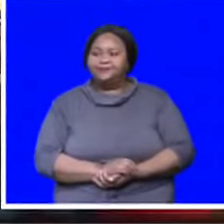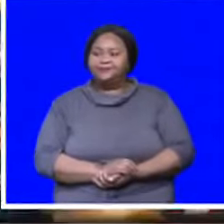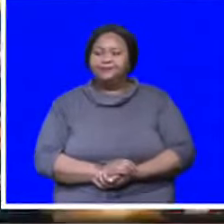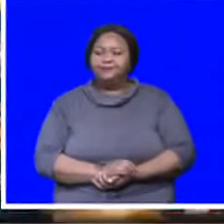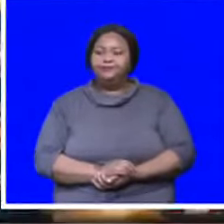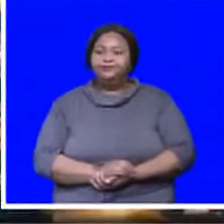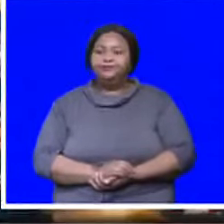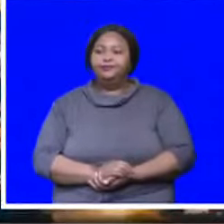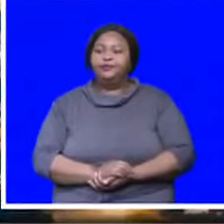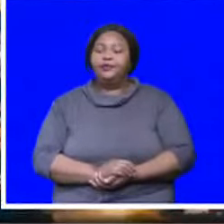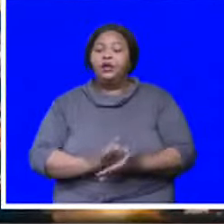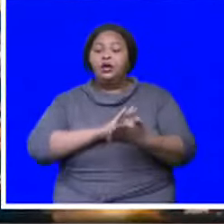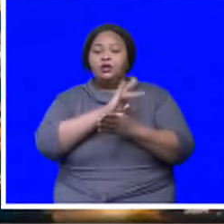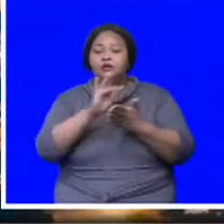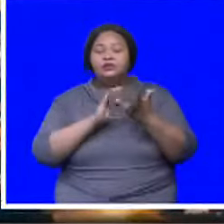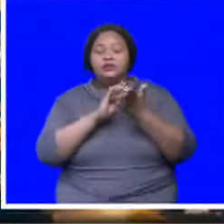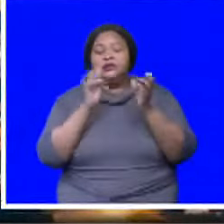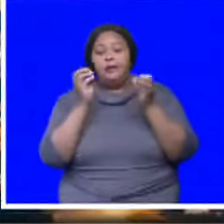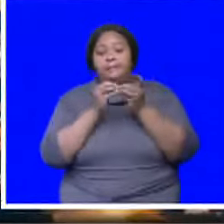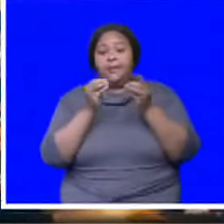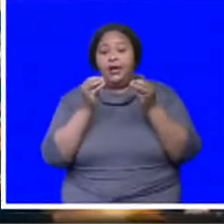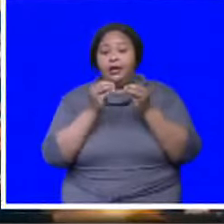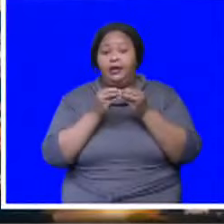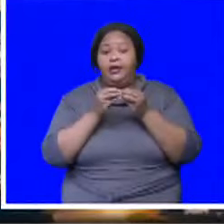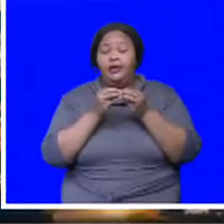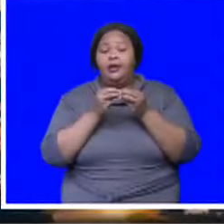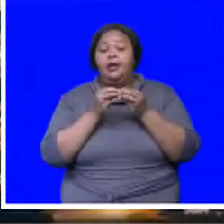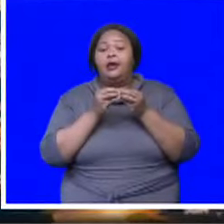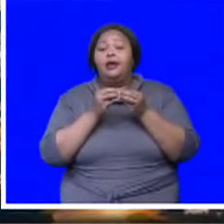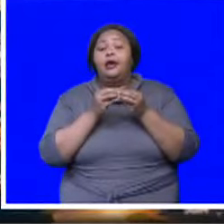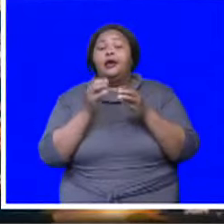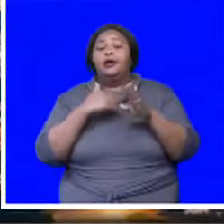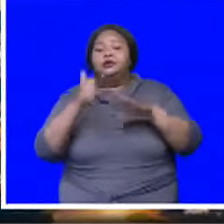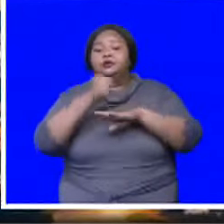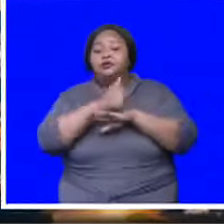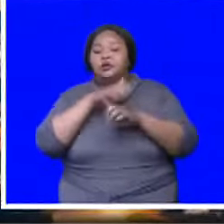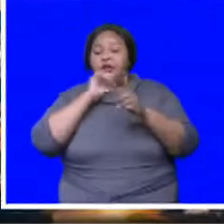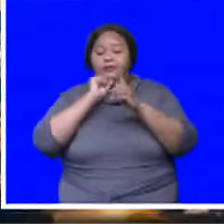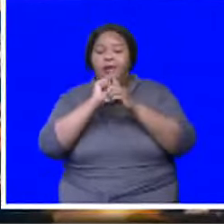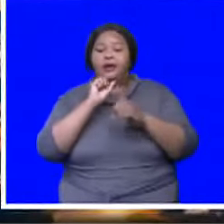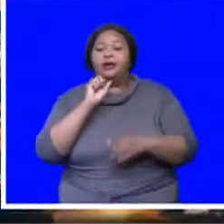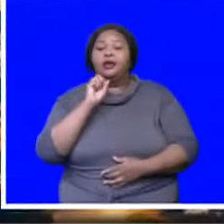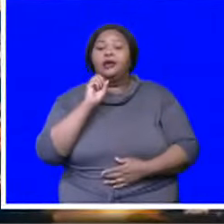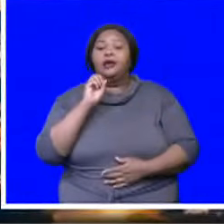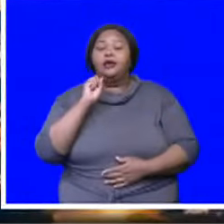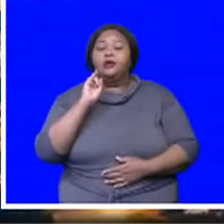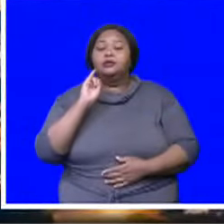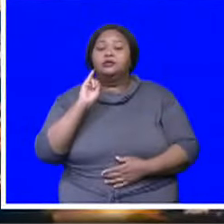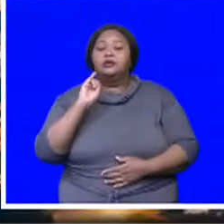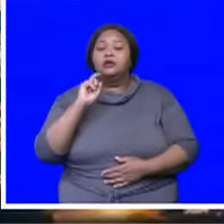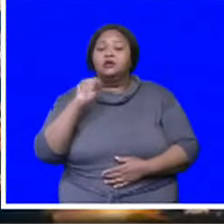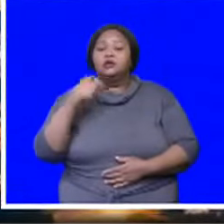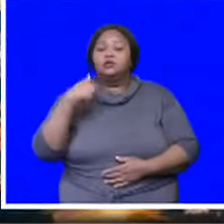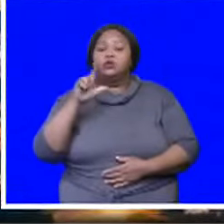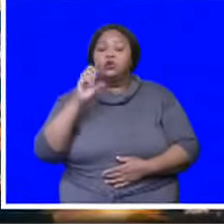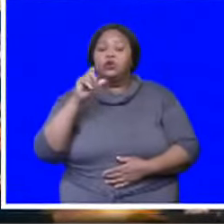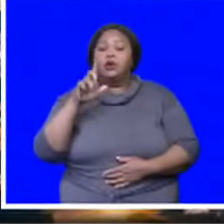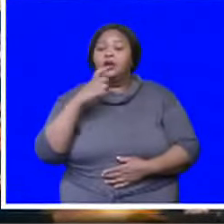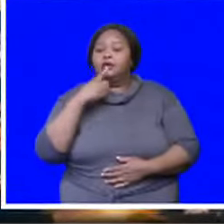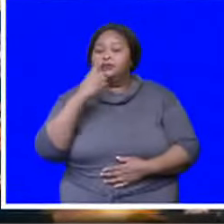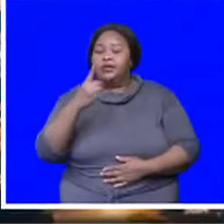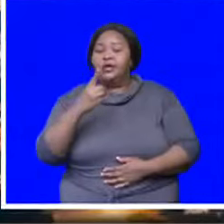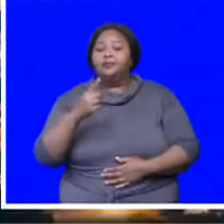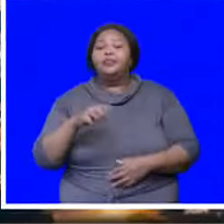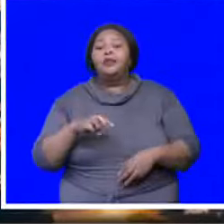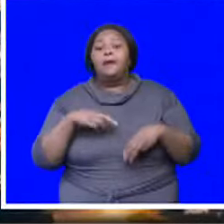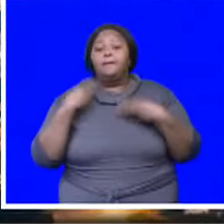Parliament. The Central Bank of Eswatini's Governor Majosi Sithole says Eswatini or Emaswati will be allowed to visit